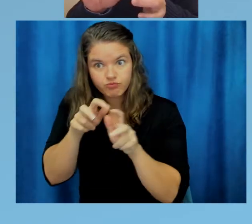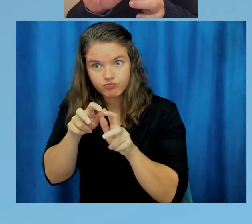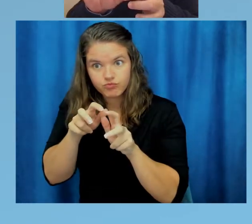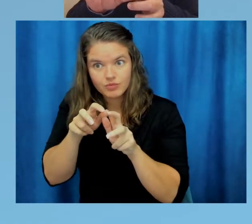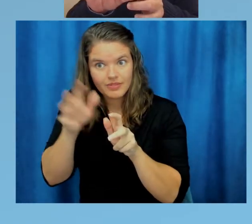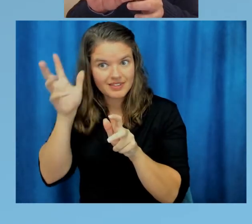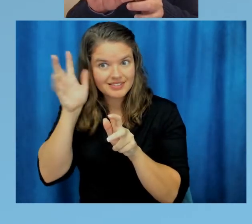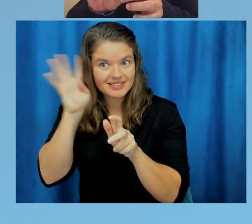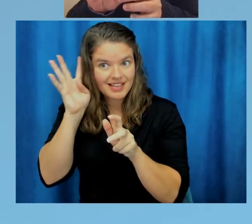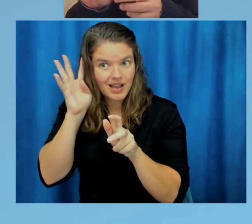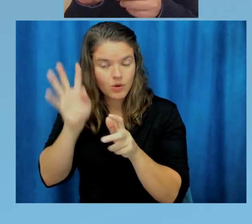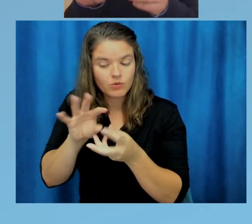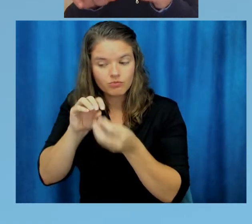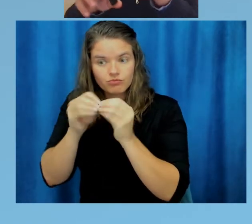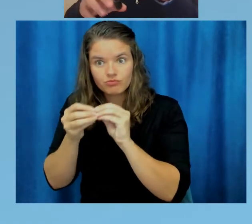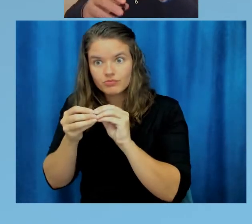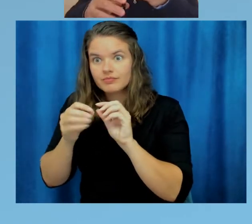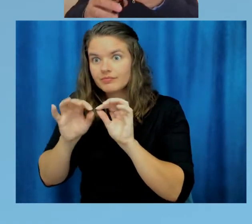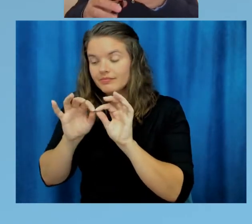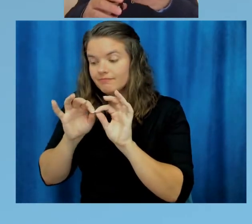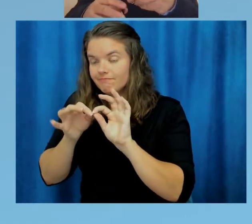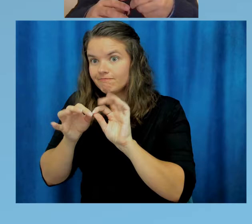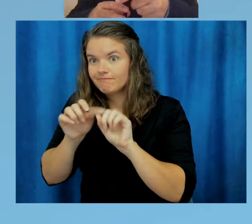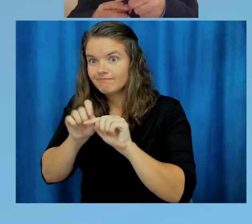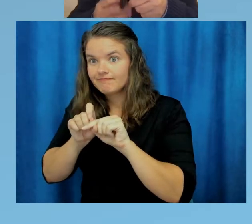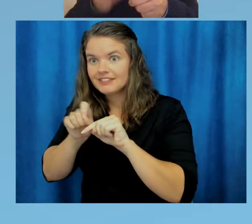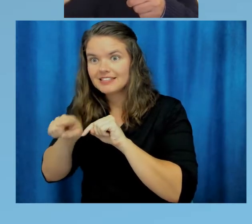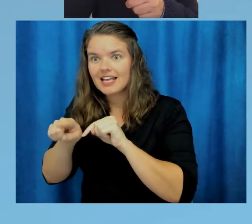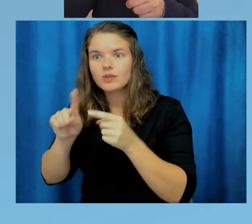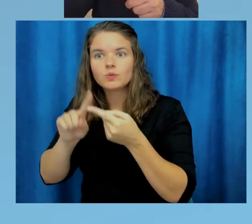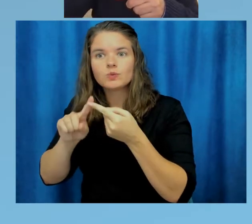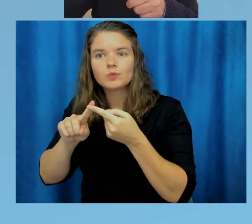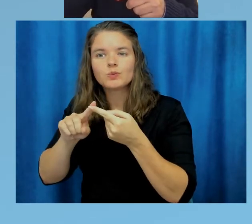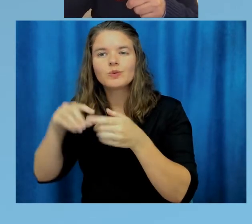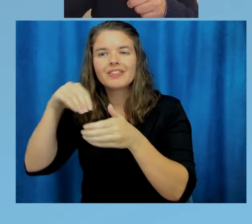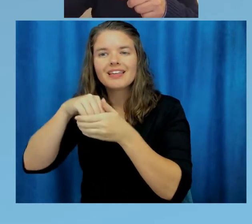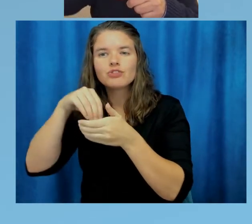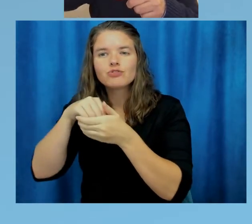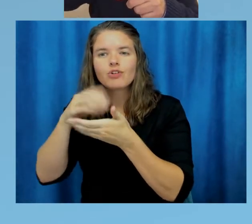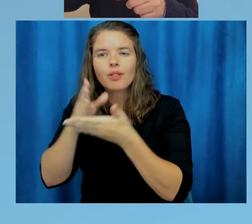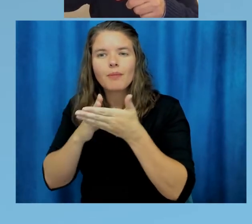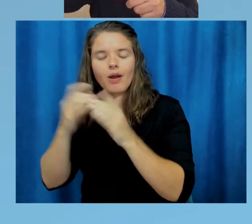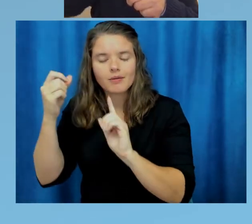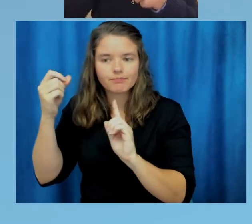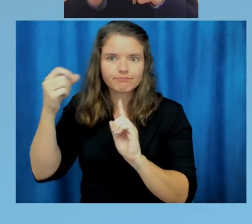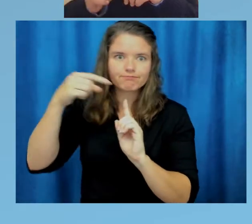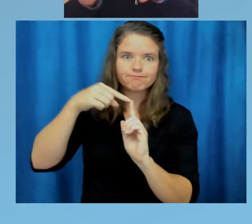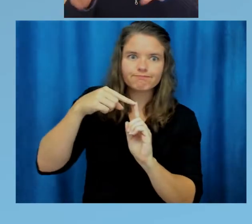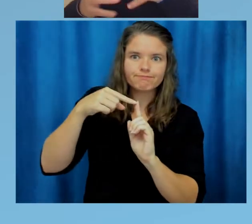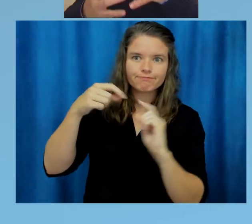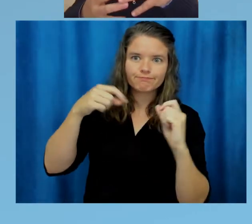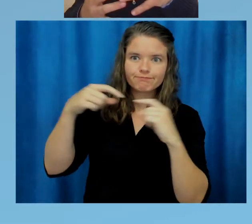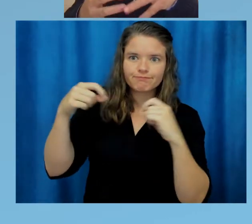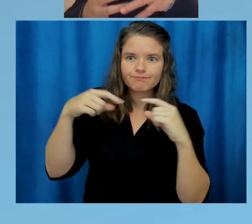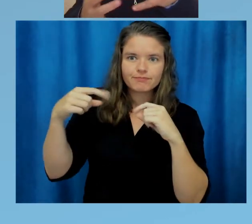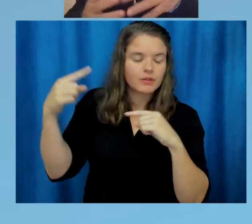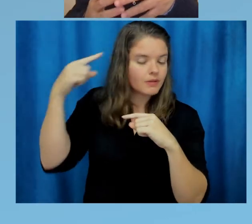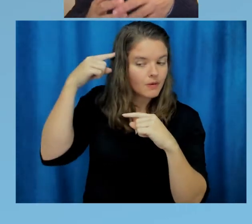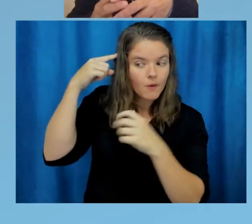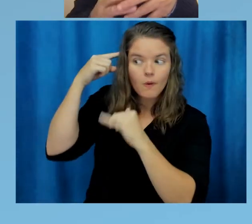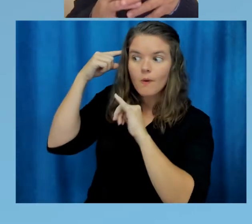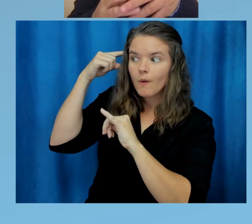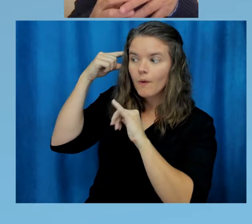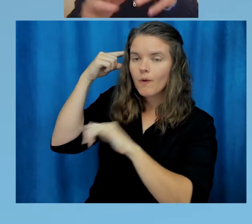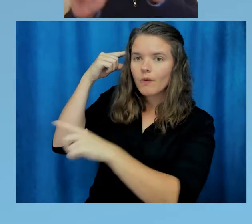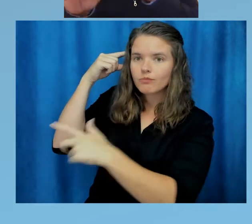inside interprets that sound, and it will send a signal to the internal part, and it